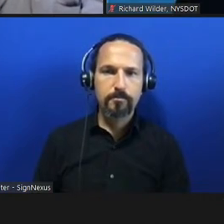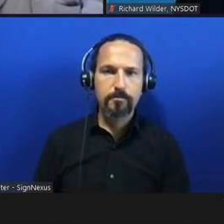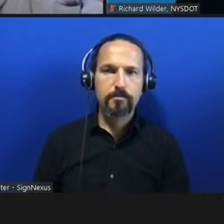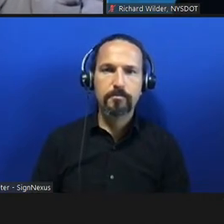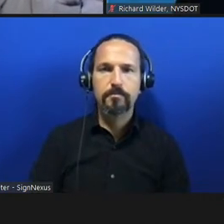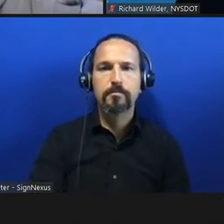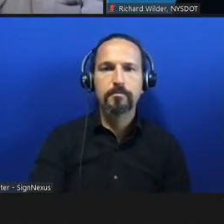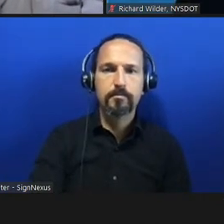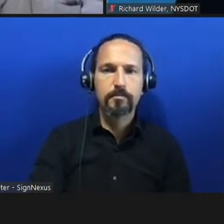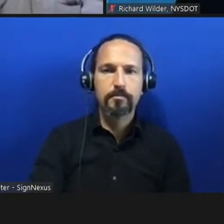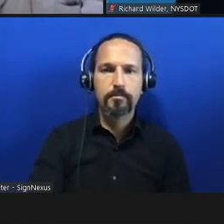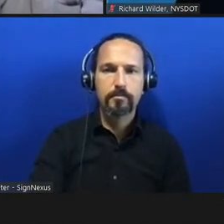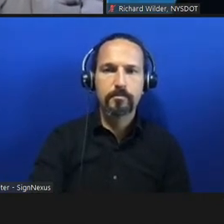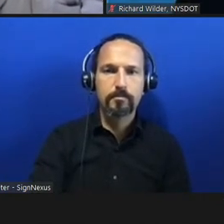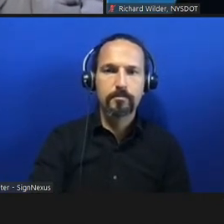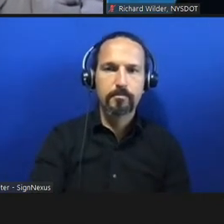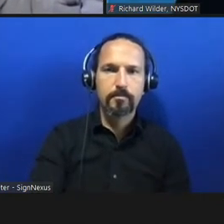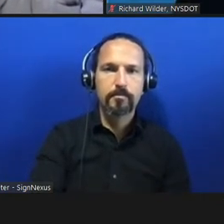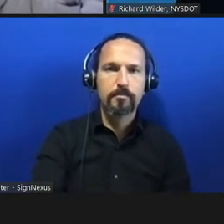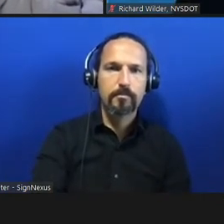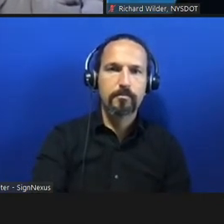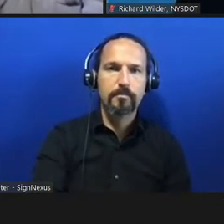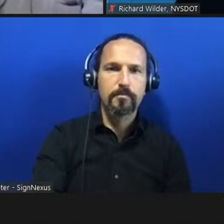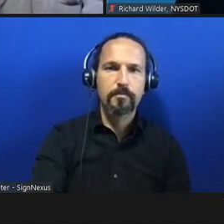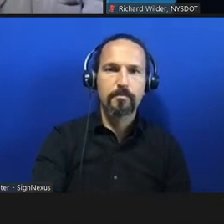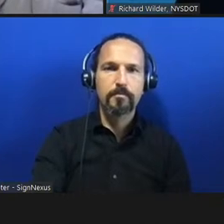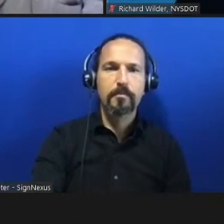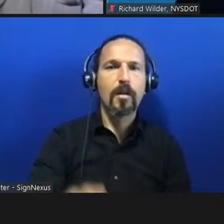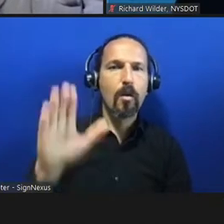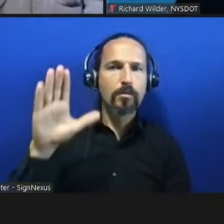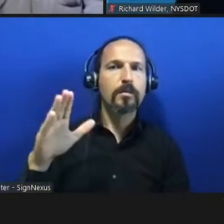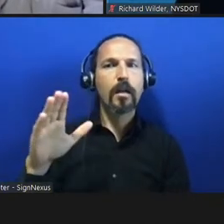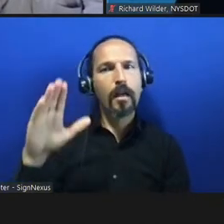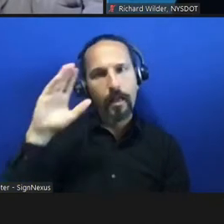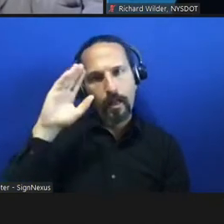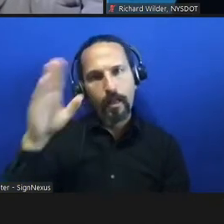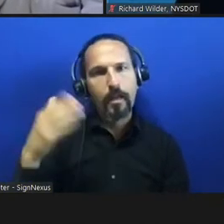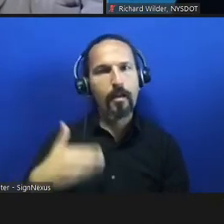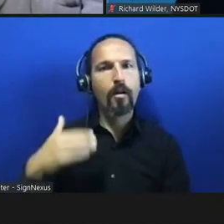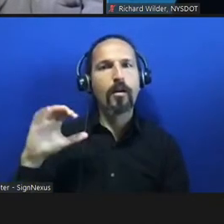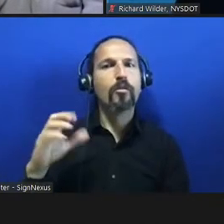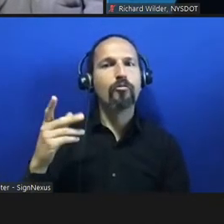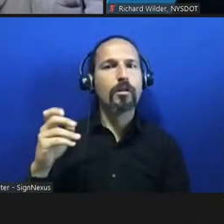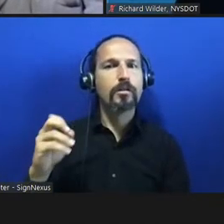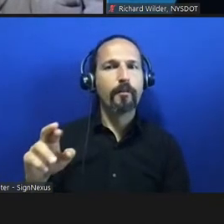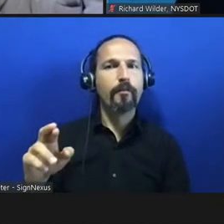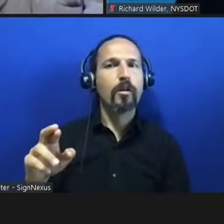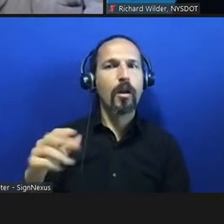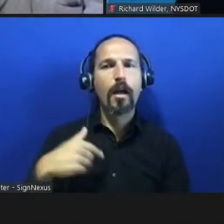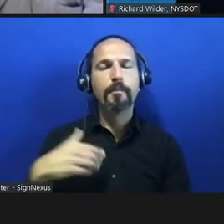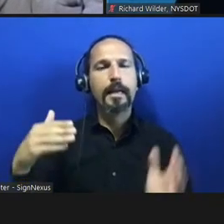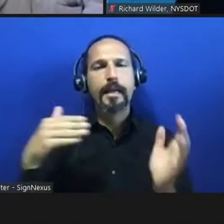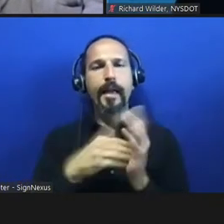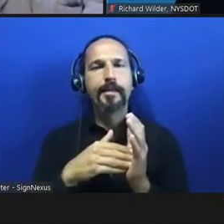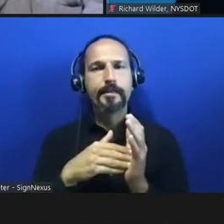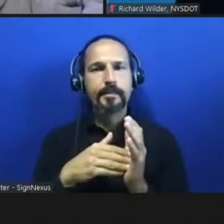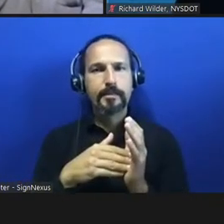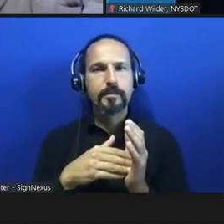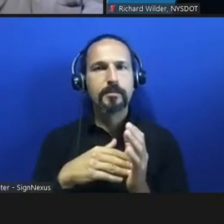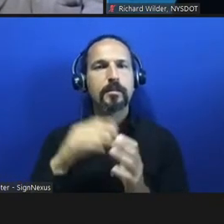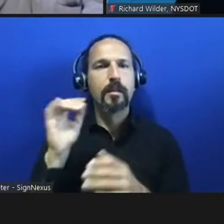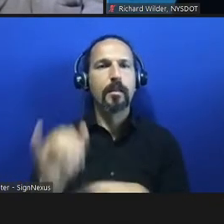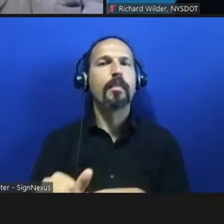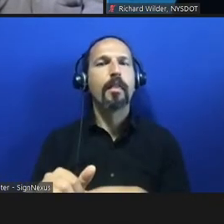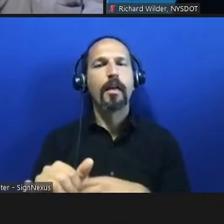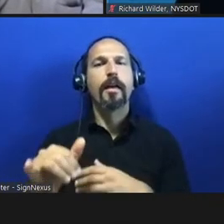Christopher you may ask yourself we can hear you hi uh I'm Christopher so I'm definitely against um condition